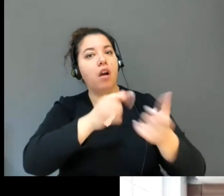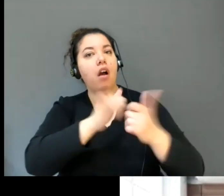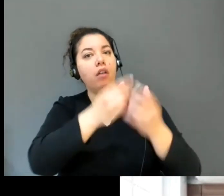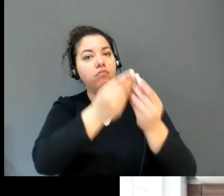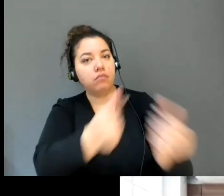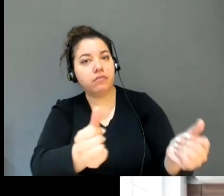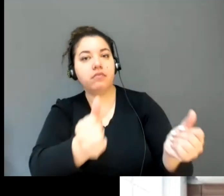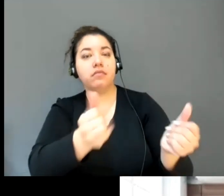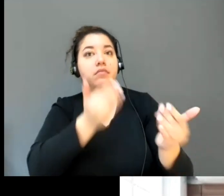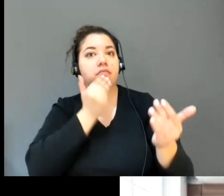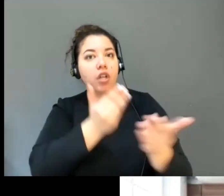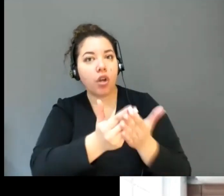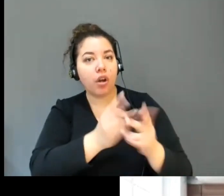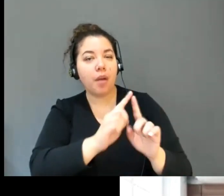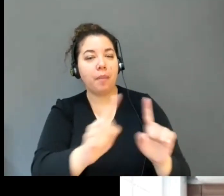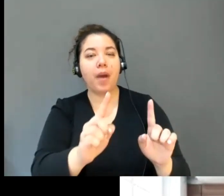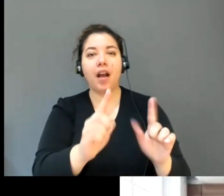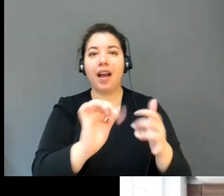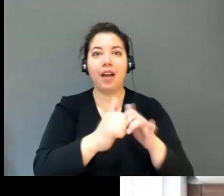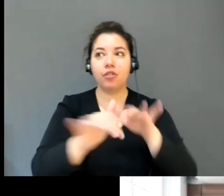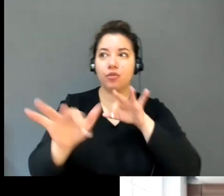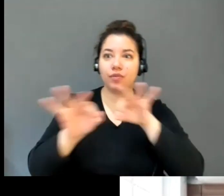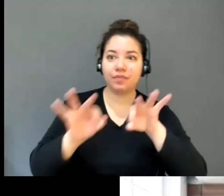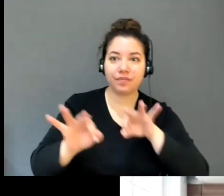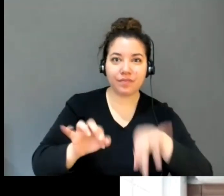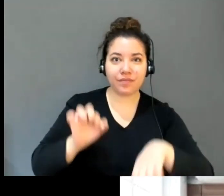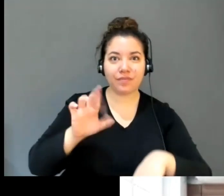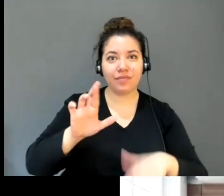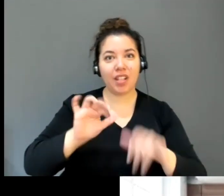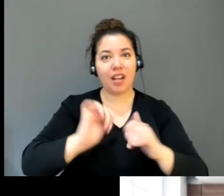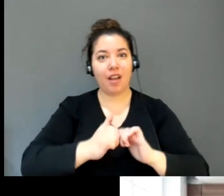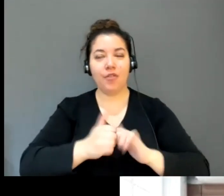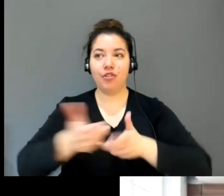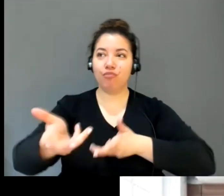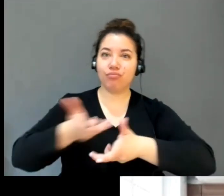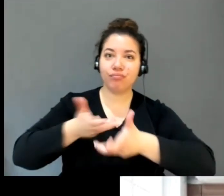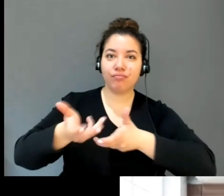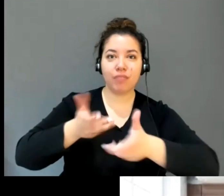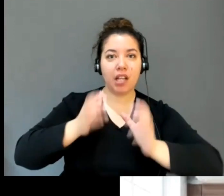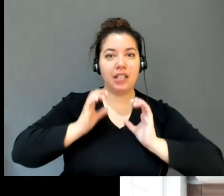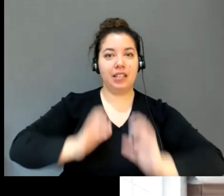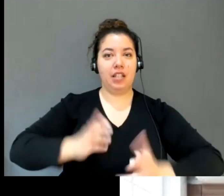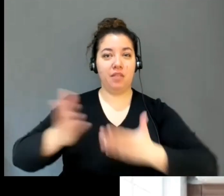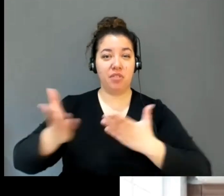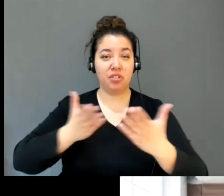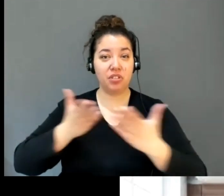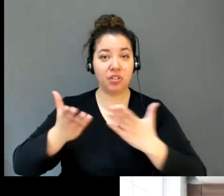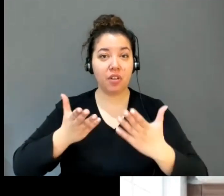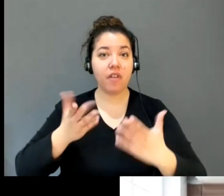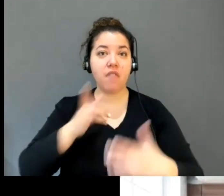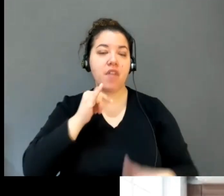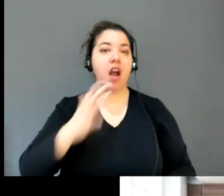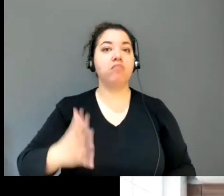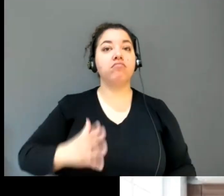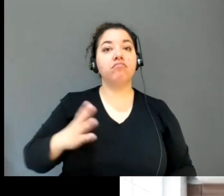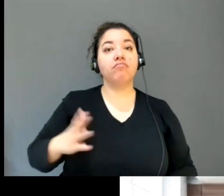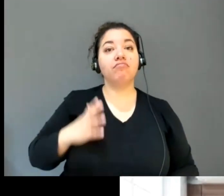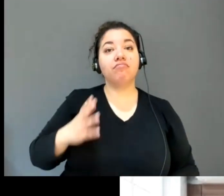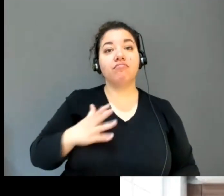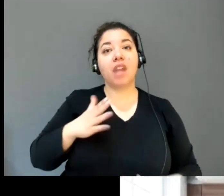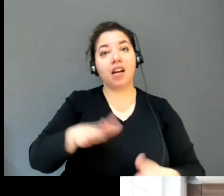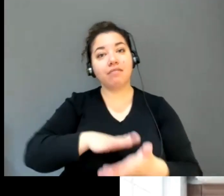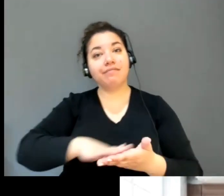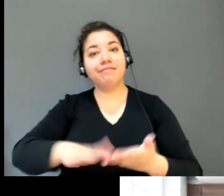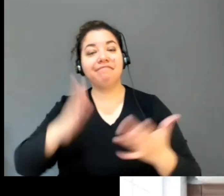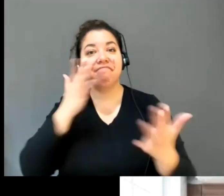to explain it to the end user or provide customer service that's polite and courteous at the same time,